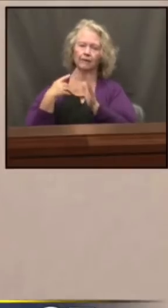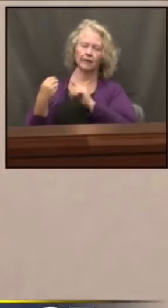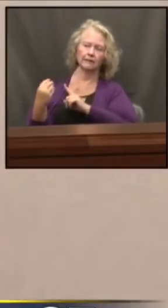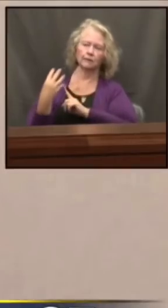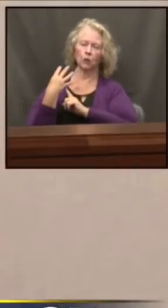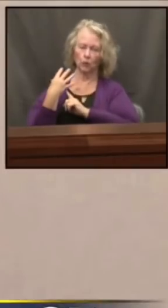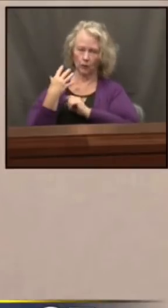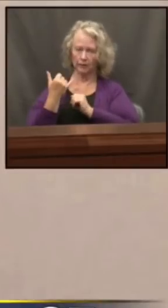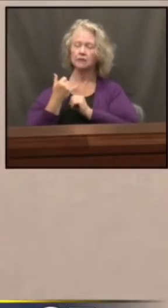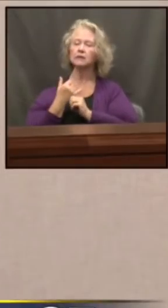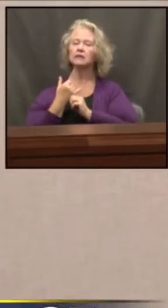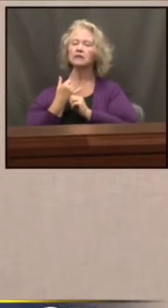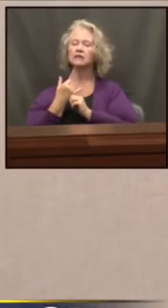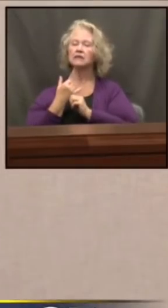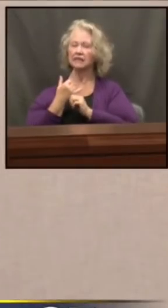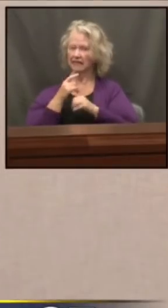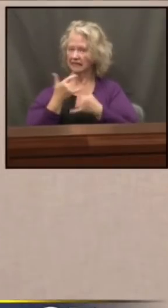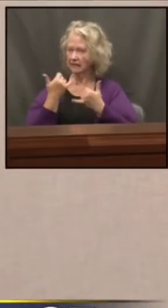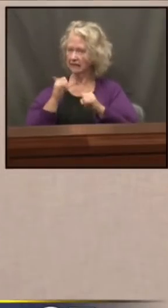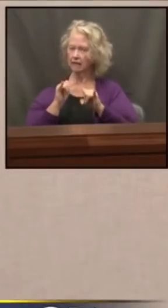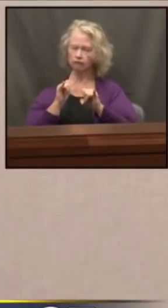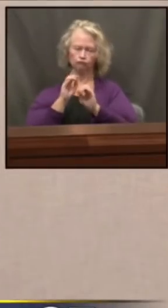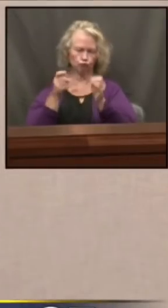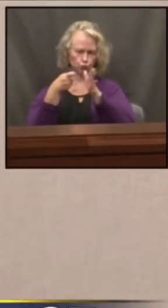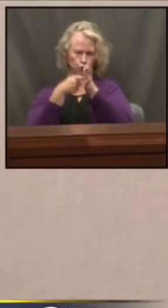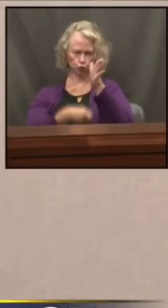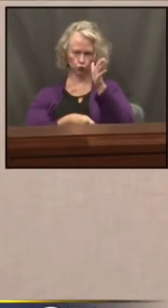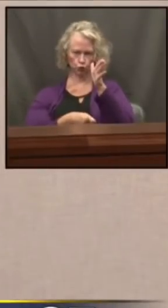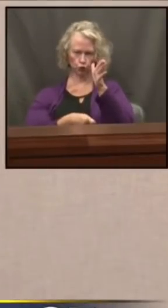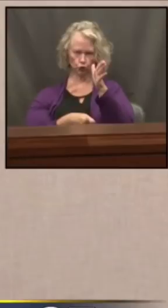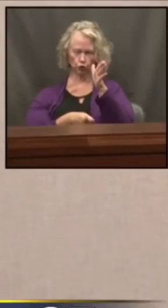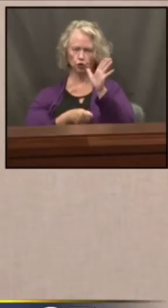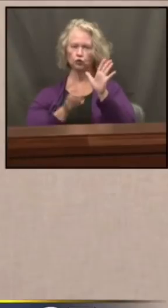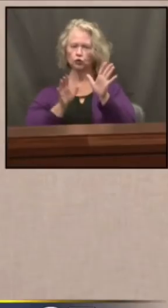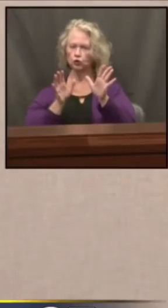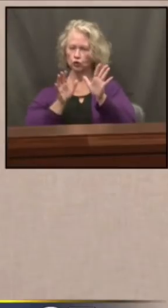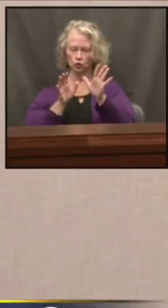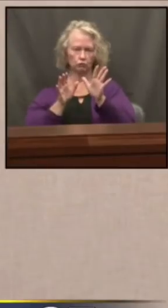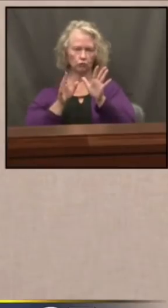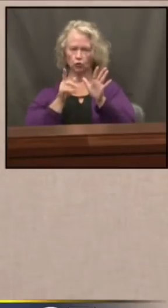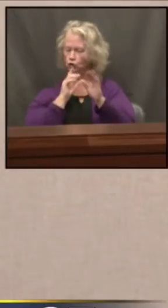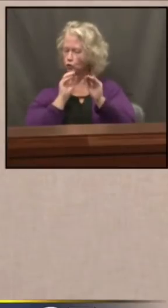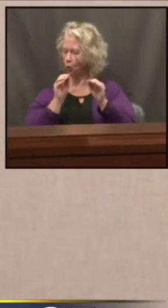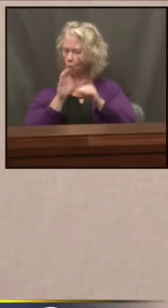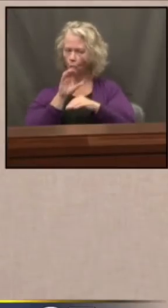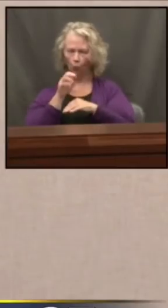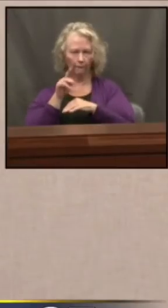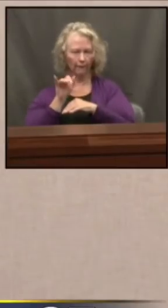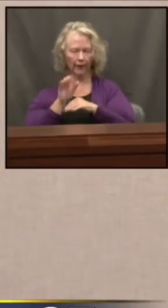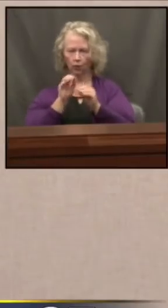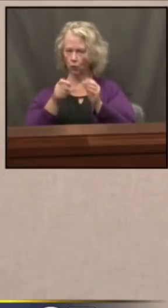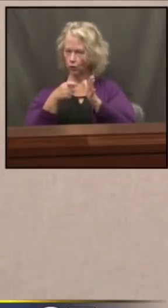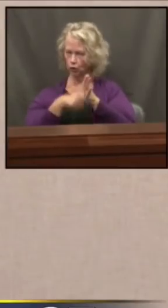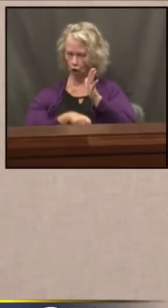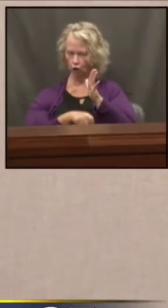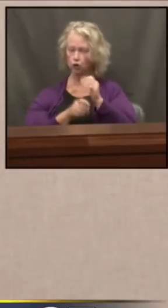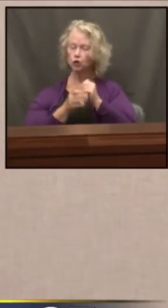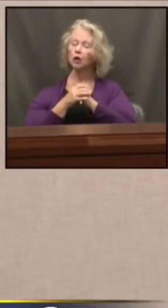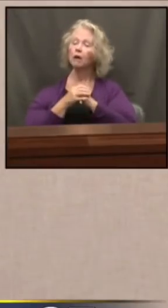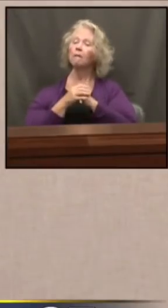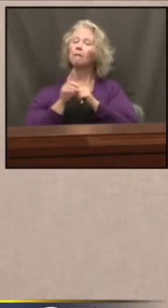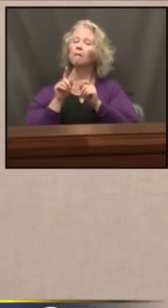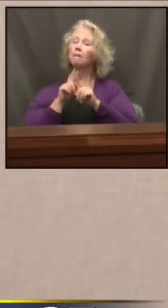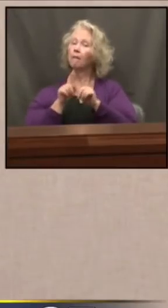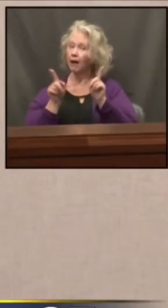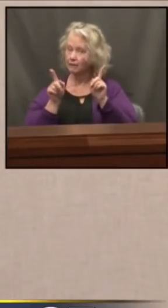COVID is free, and people should not be getting copays or getting charged for that. Where there could be issues is if